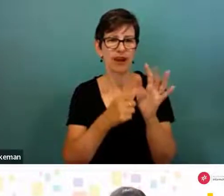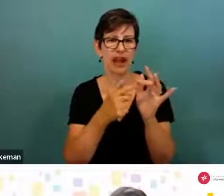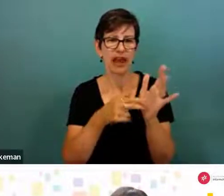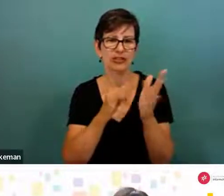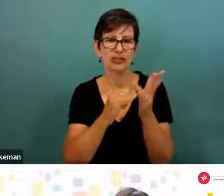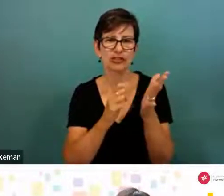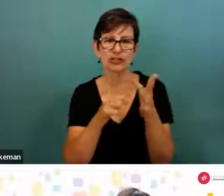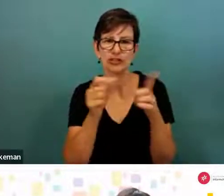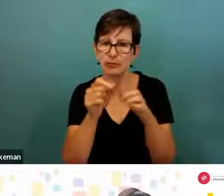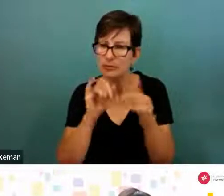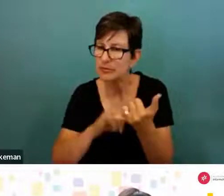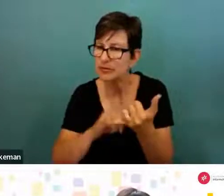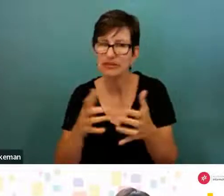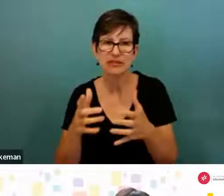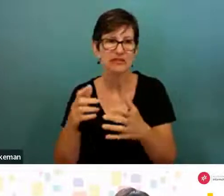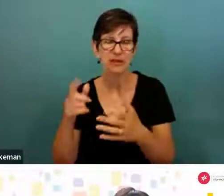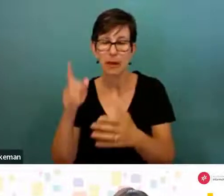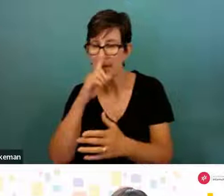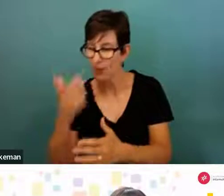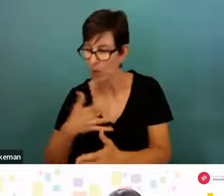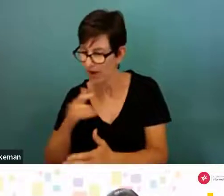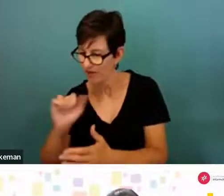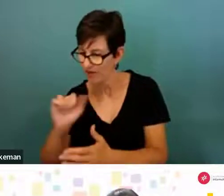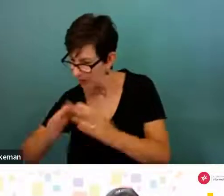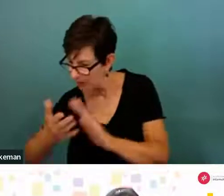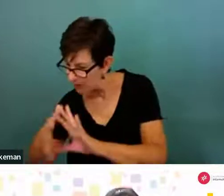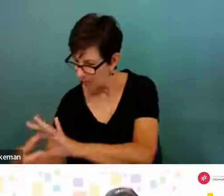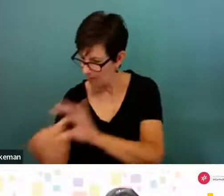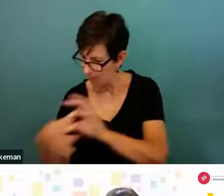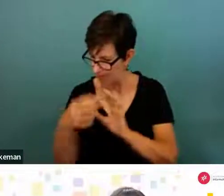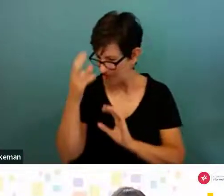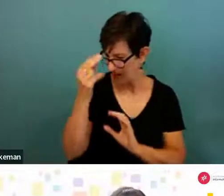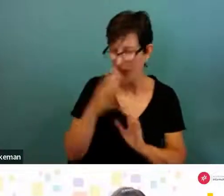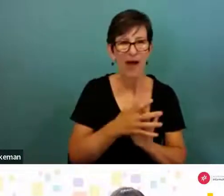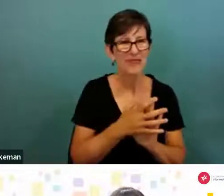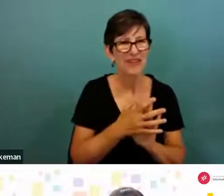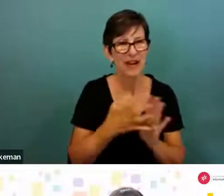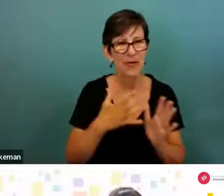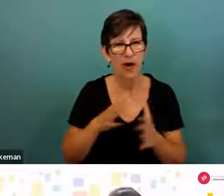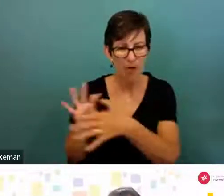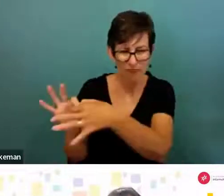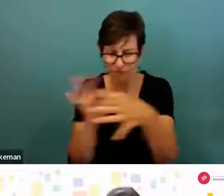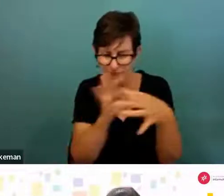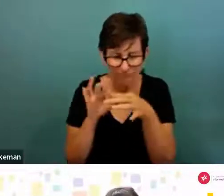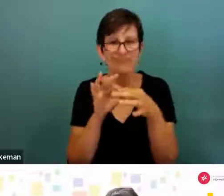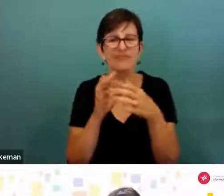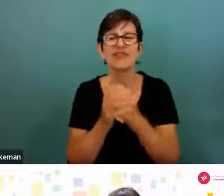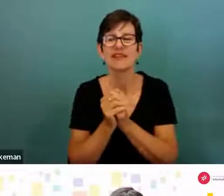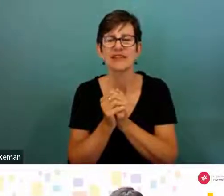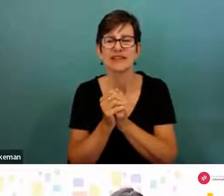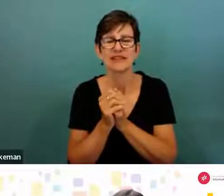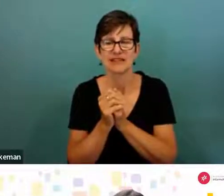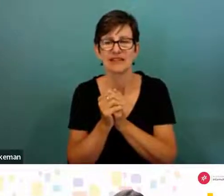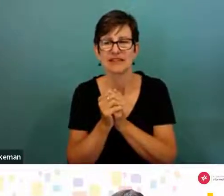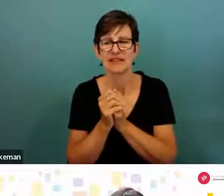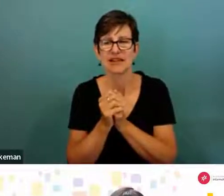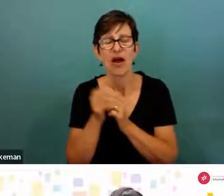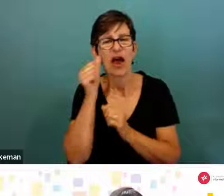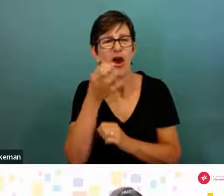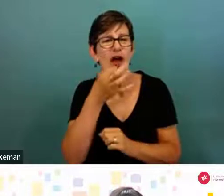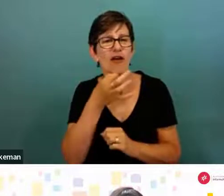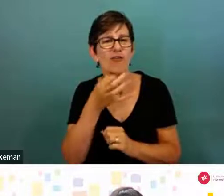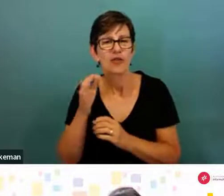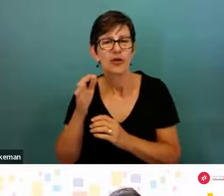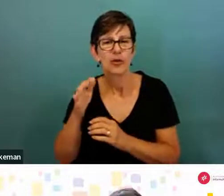local communities connected to their local libraries, that it won't become a few places doing